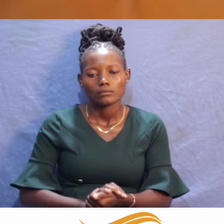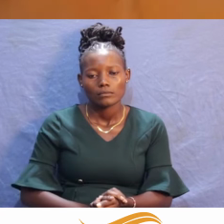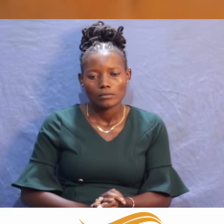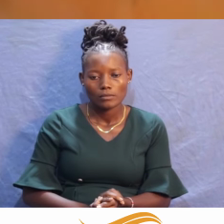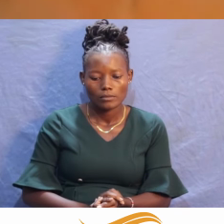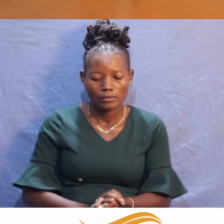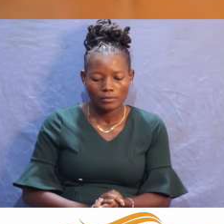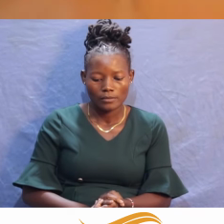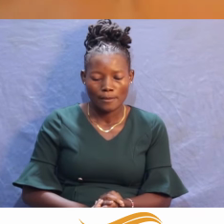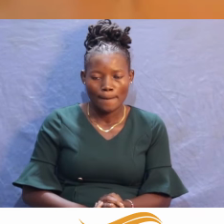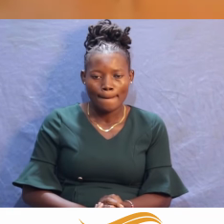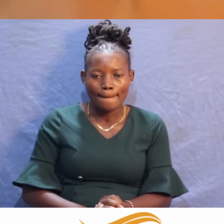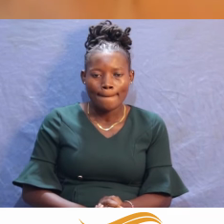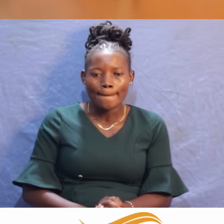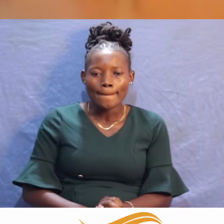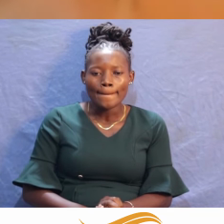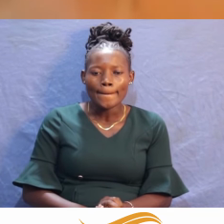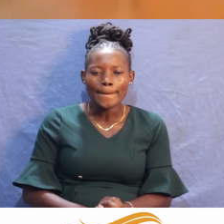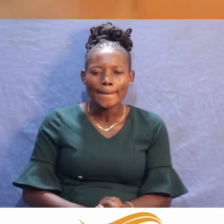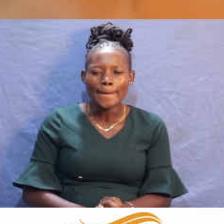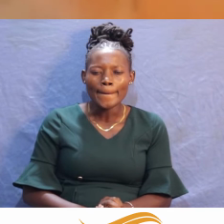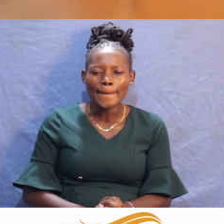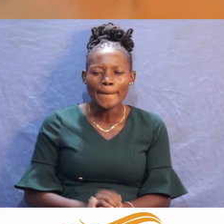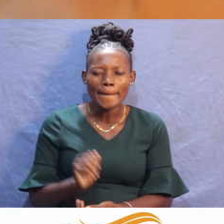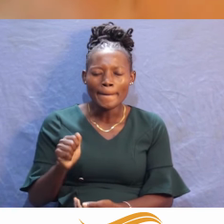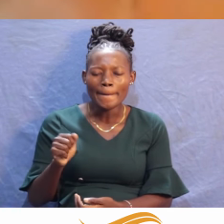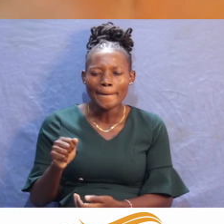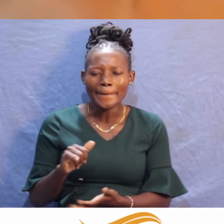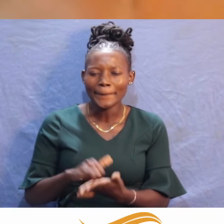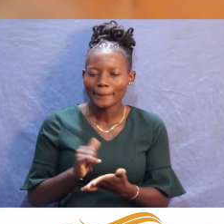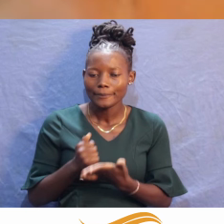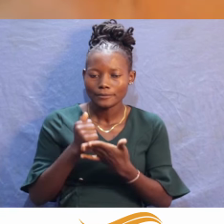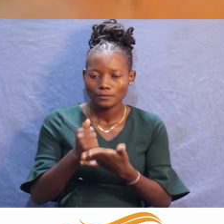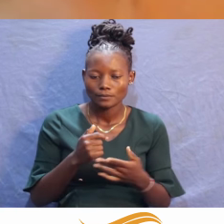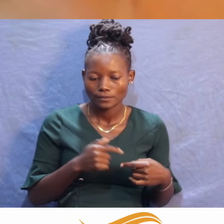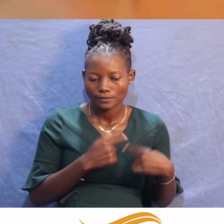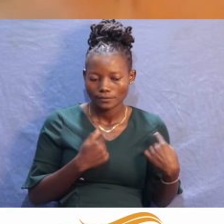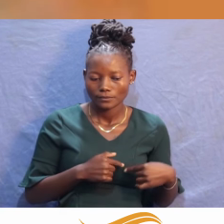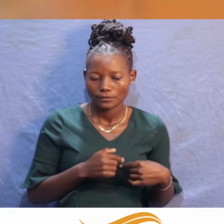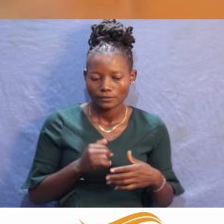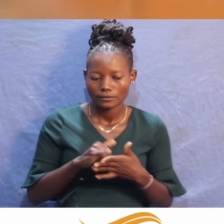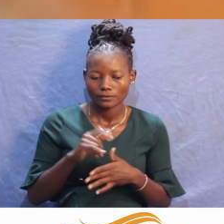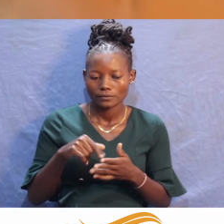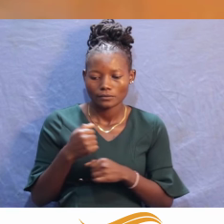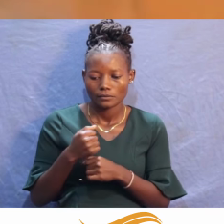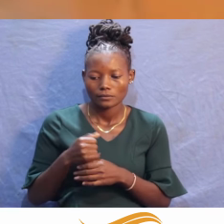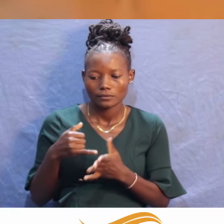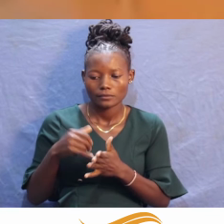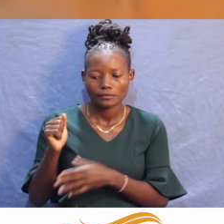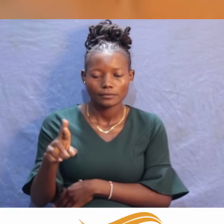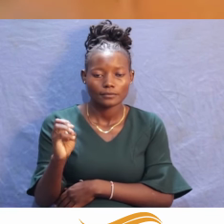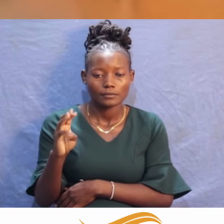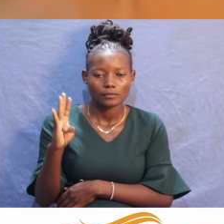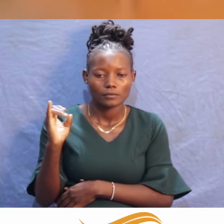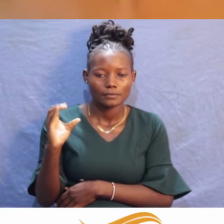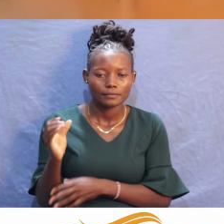That's just how simple it can get. It's just sustain the heart rate for a period of time. That's what makes us aerobic and adapt